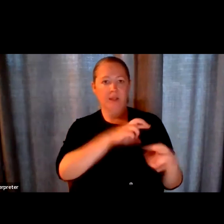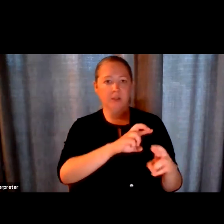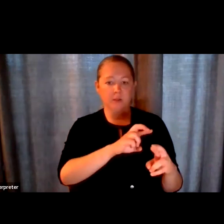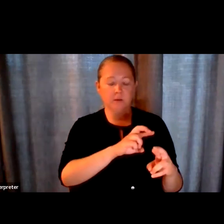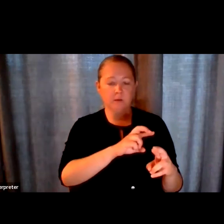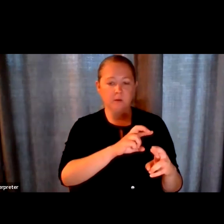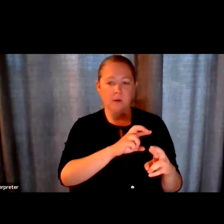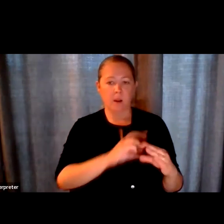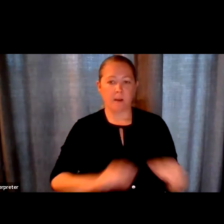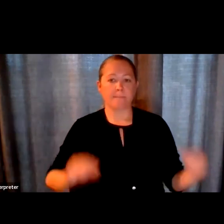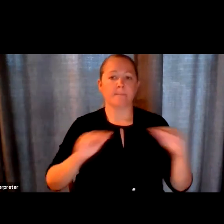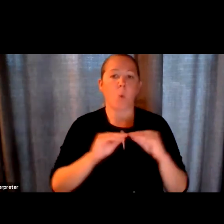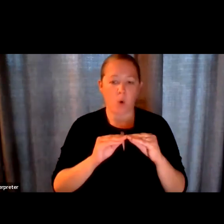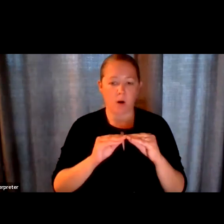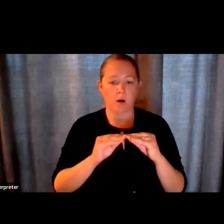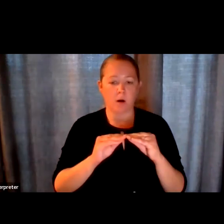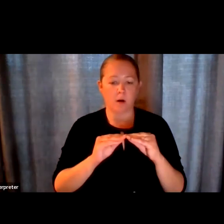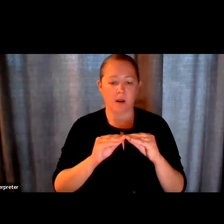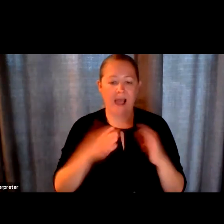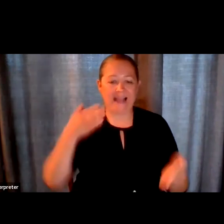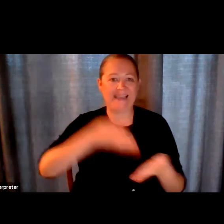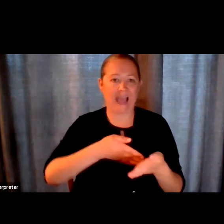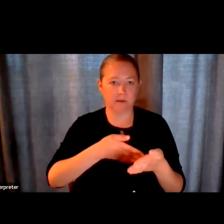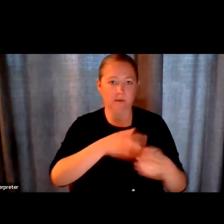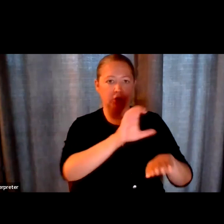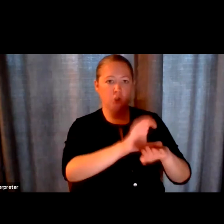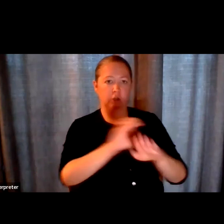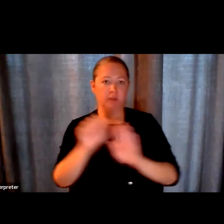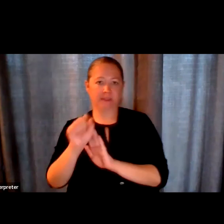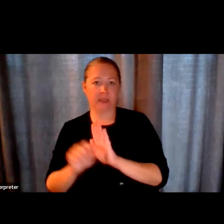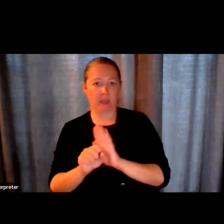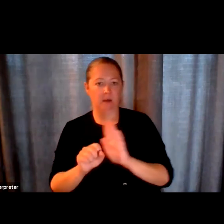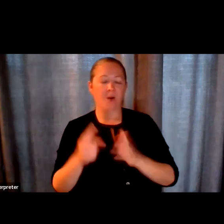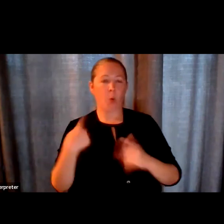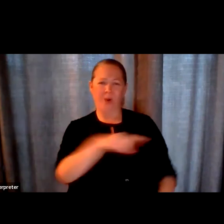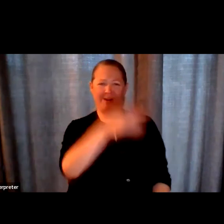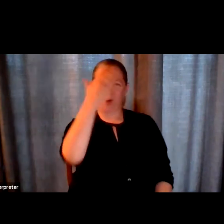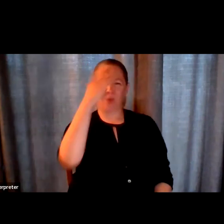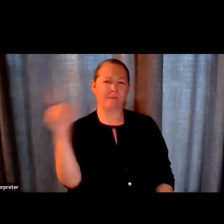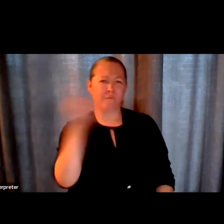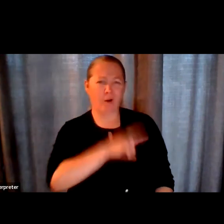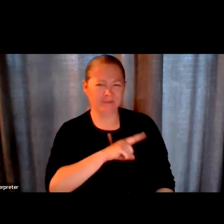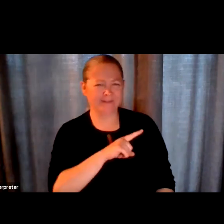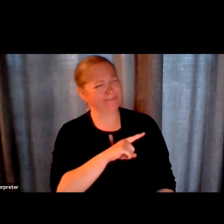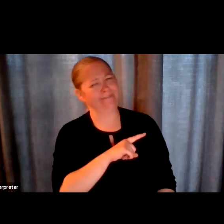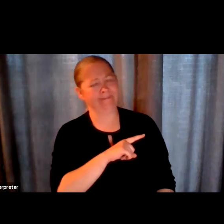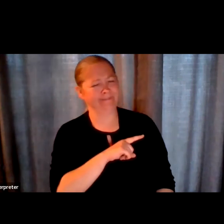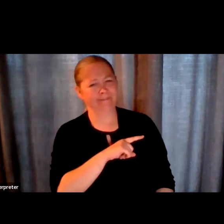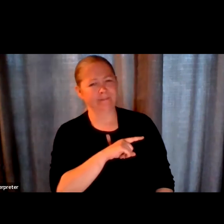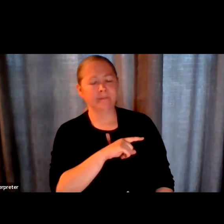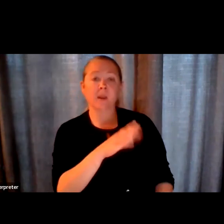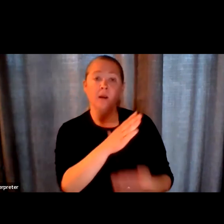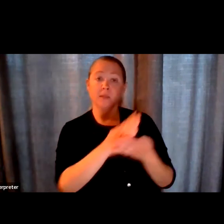overwhelmingly are against the separation of church and state, which we know is absolutely false. So, you know, some Christian